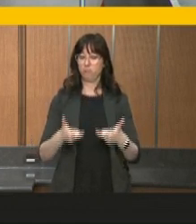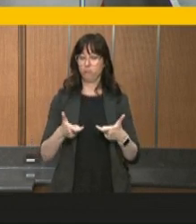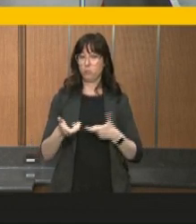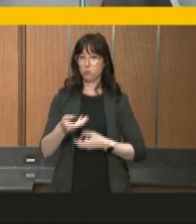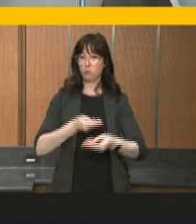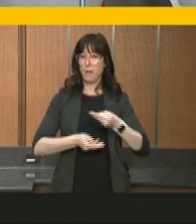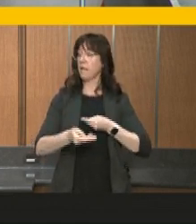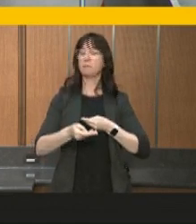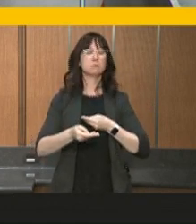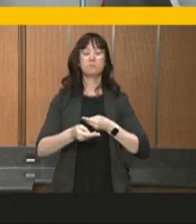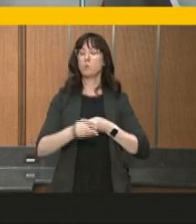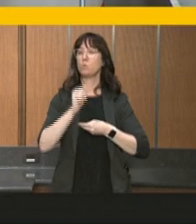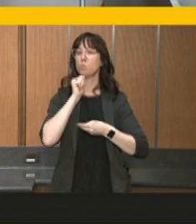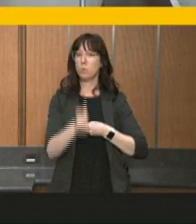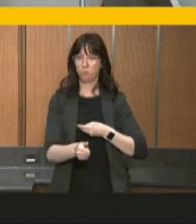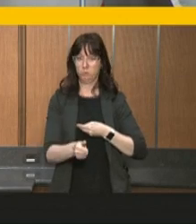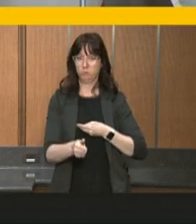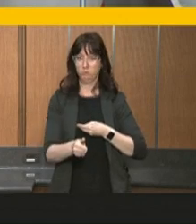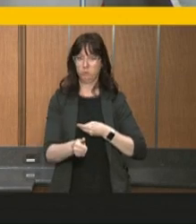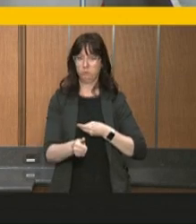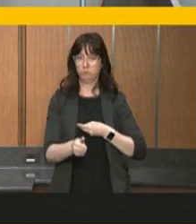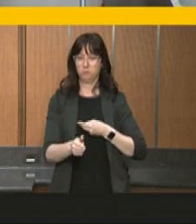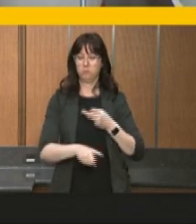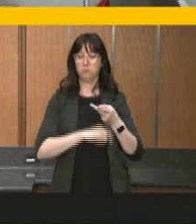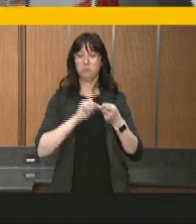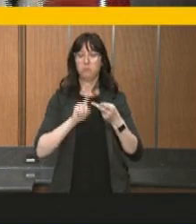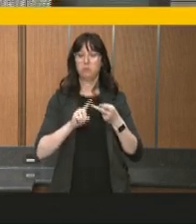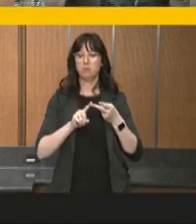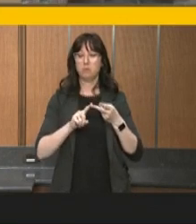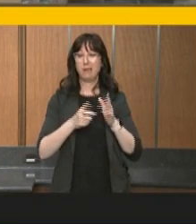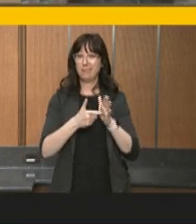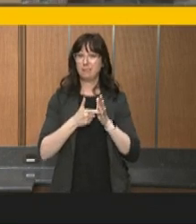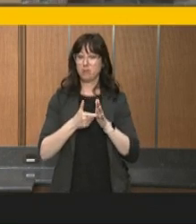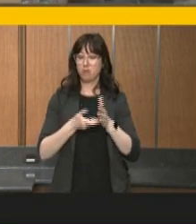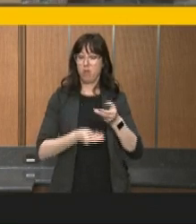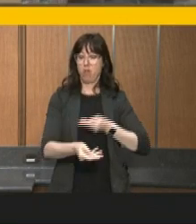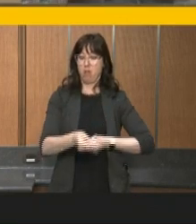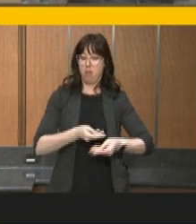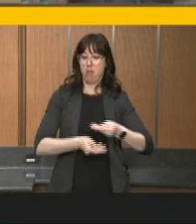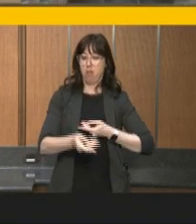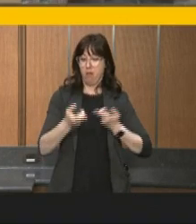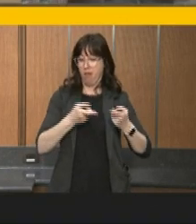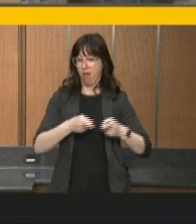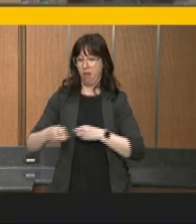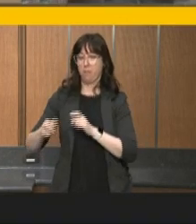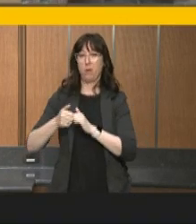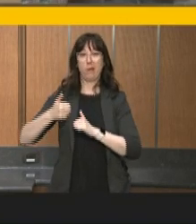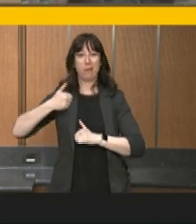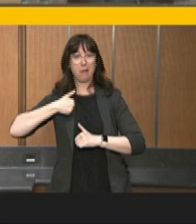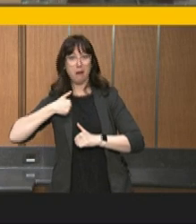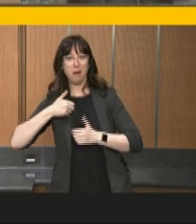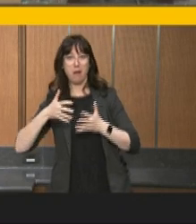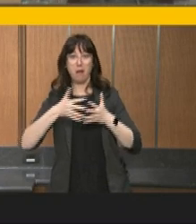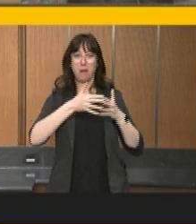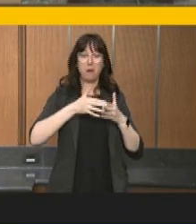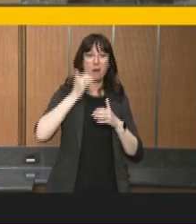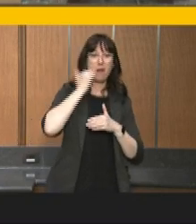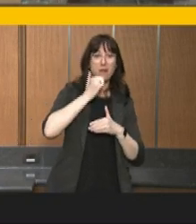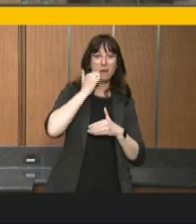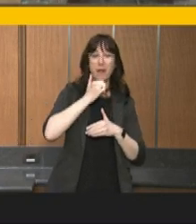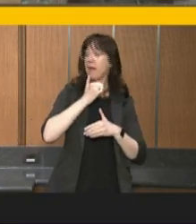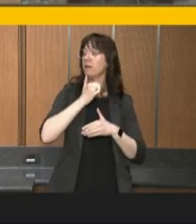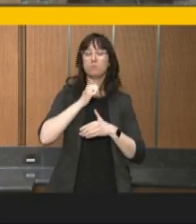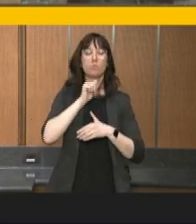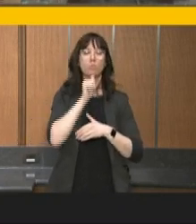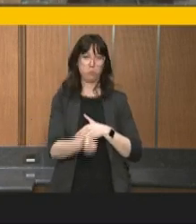relationship. They will in no way impede the essential trade happening between Canada and the United States every day. We